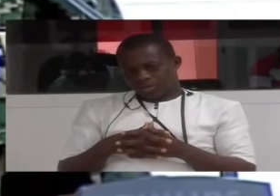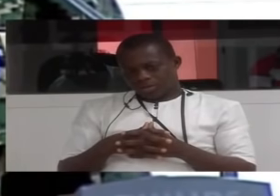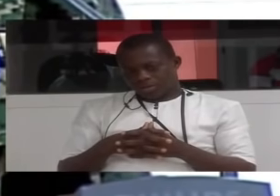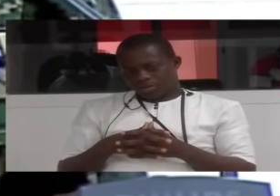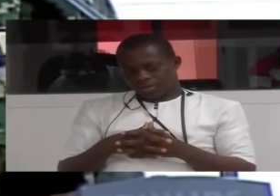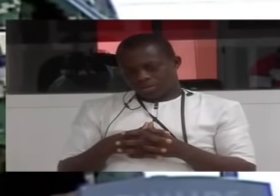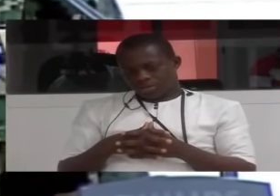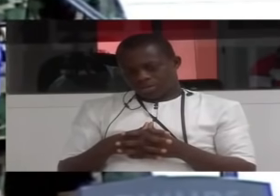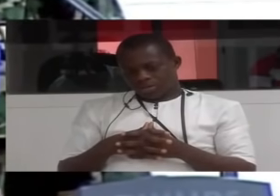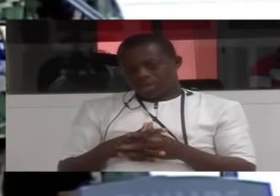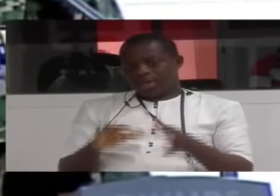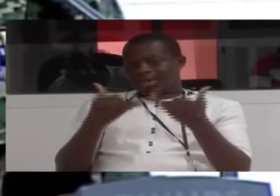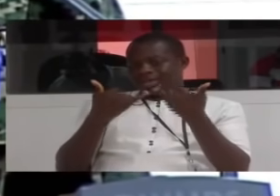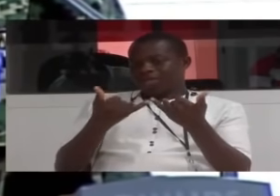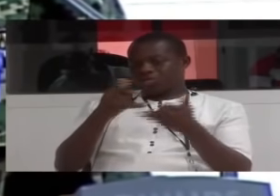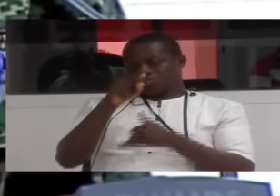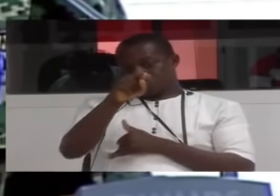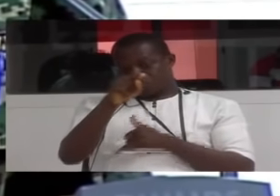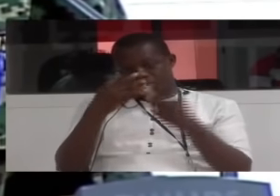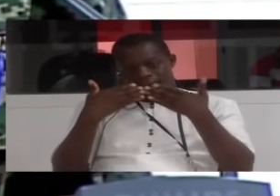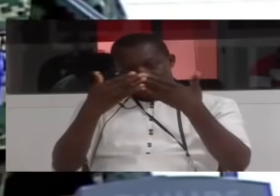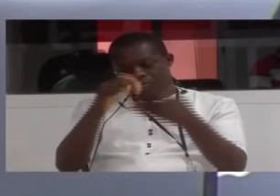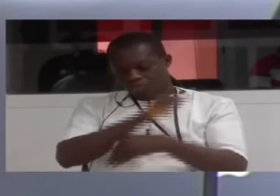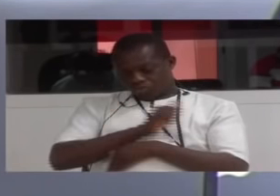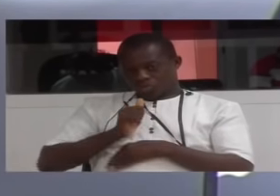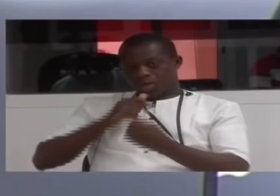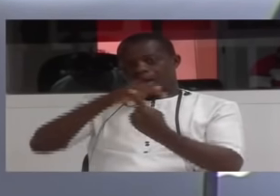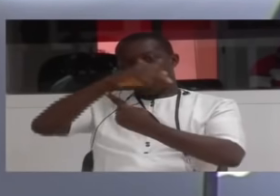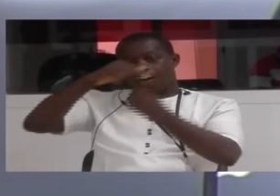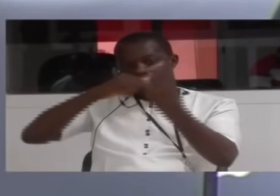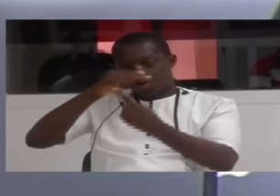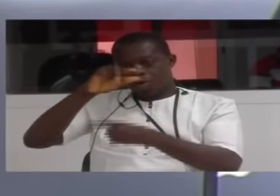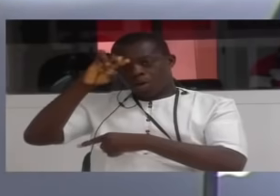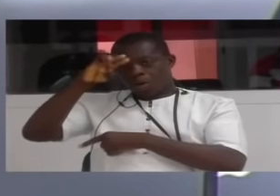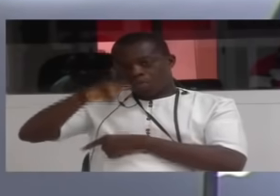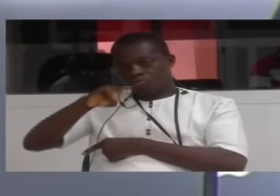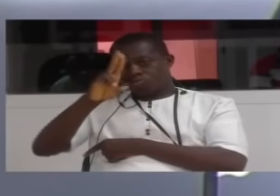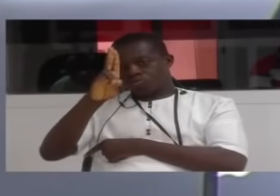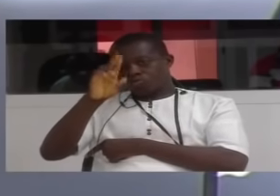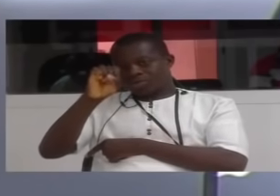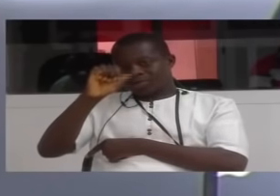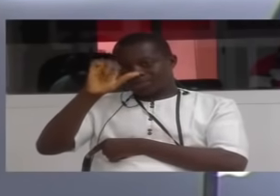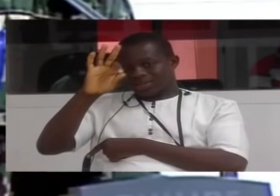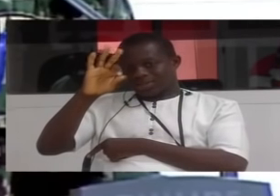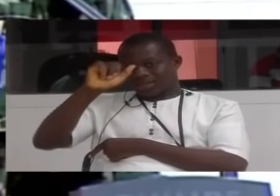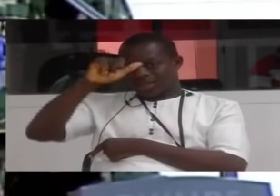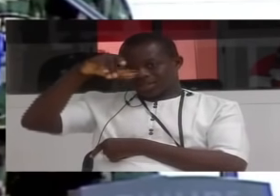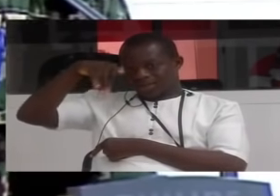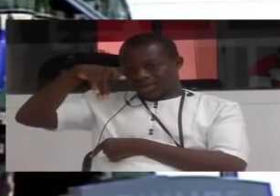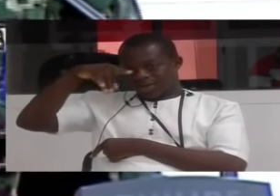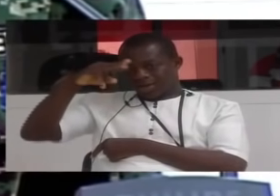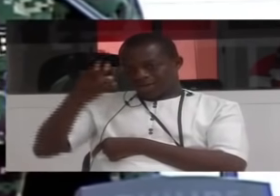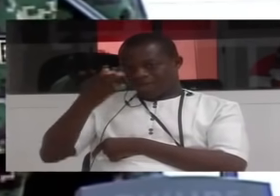Jame. So now tell us about Mustafa Koli. Legi waxñu mbiri Mustafa